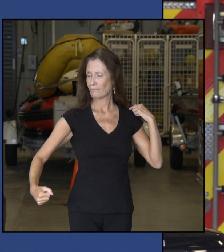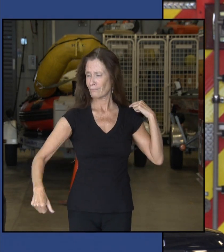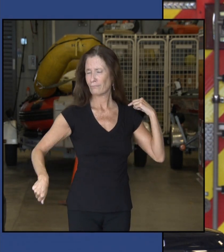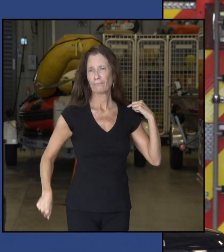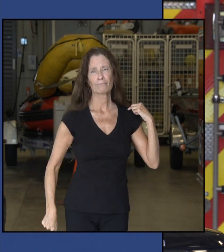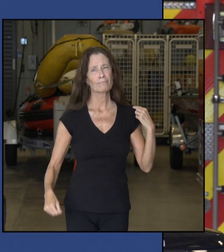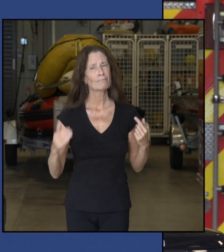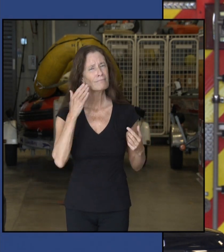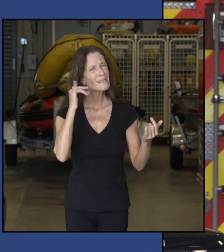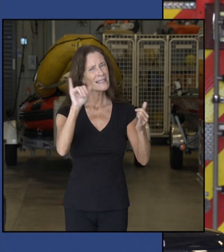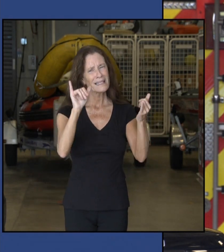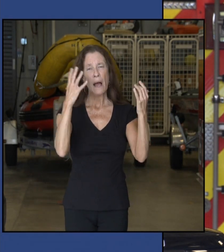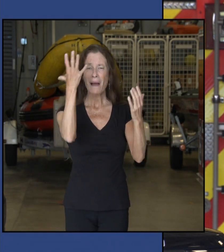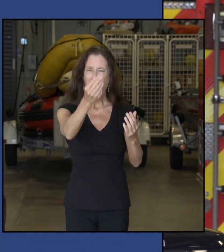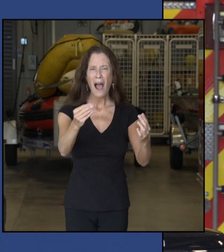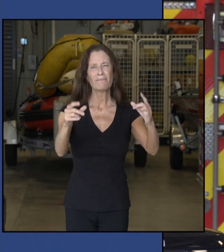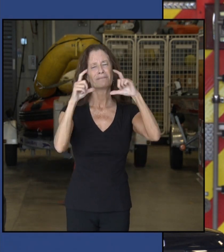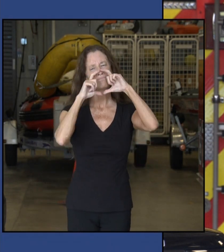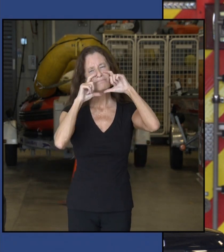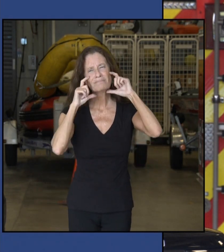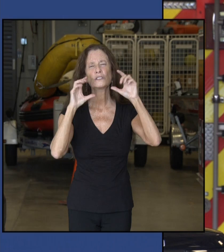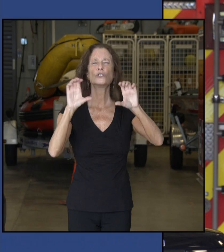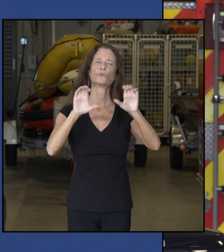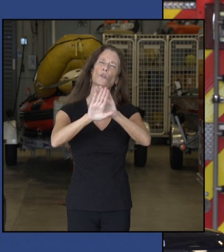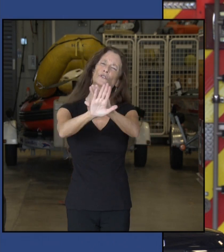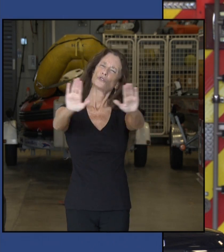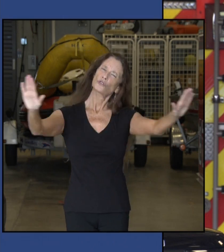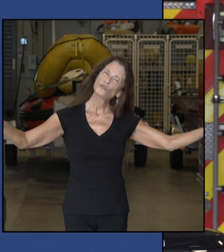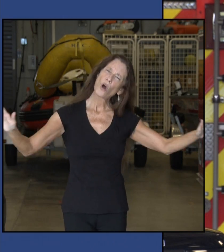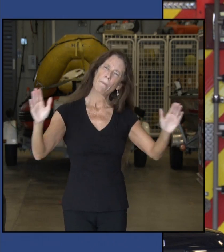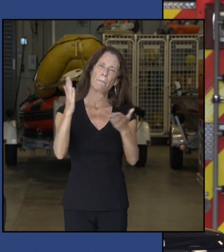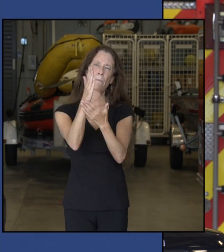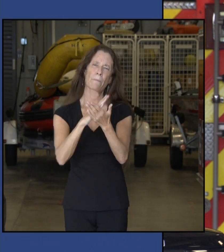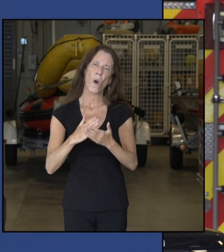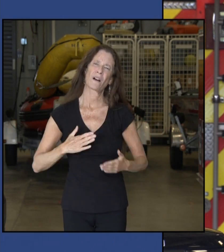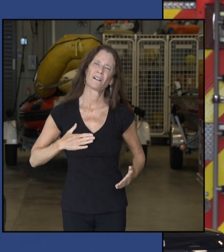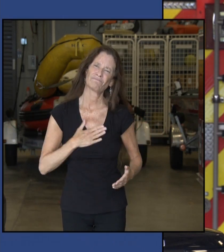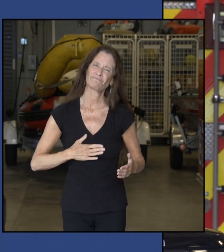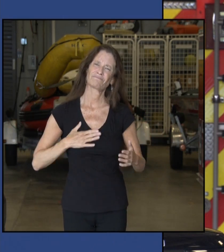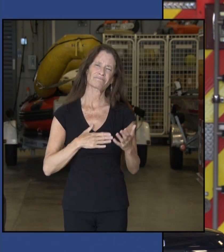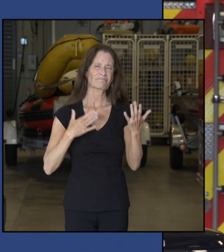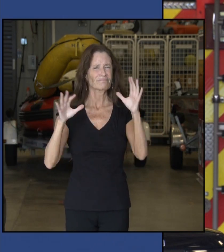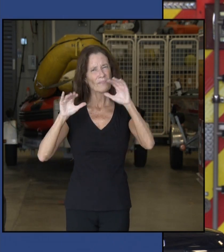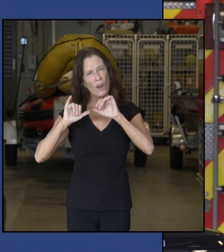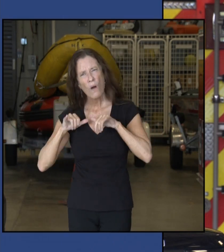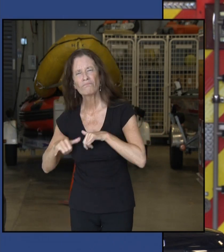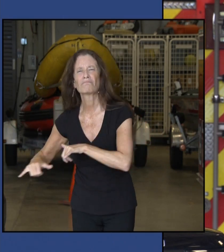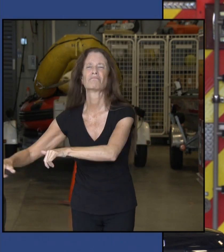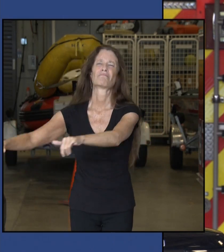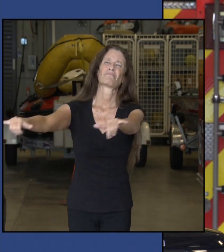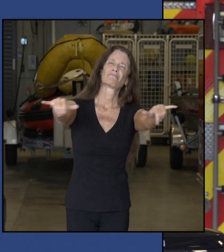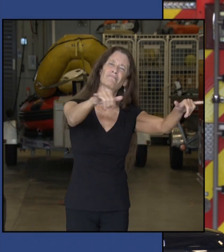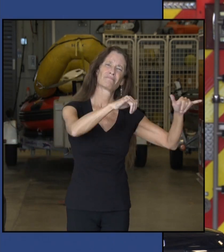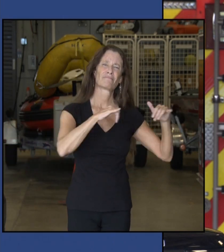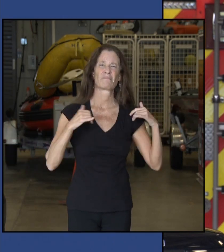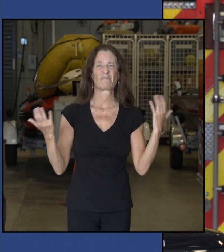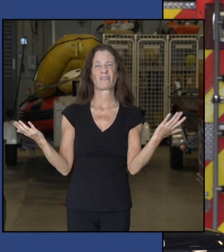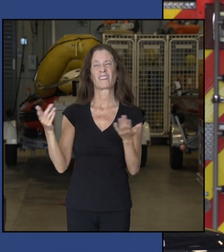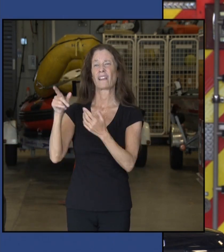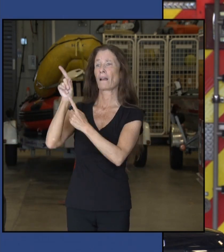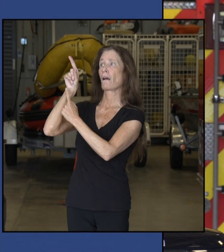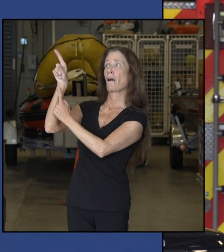close as we can to 100% compliance in this effort. Not because it's the law, but because it actually